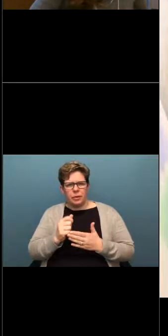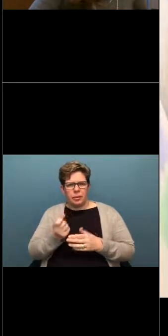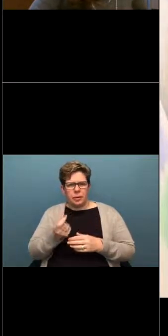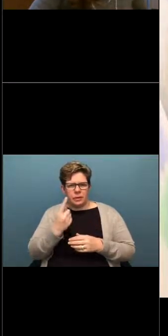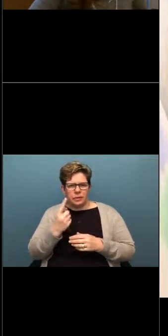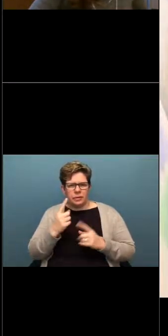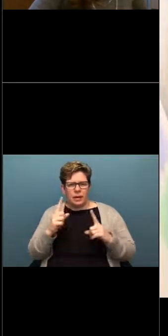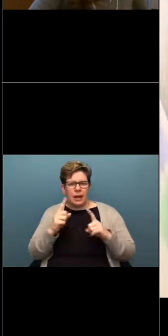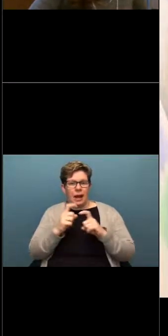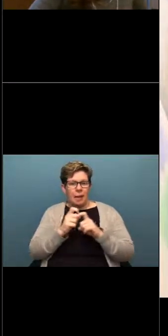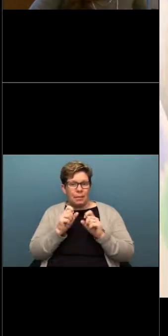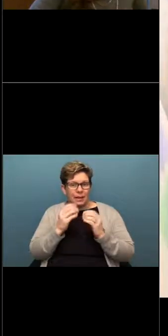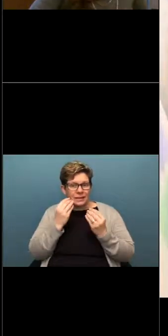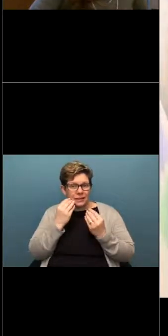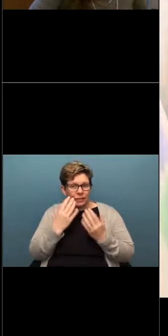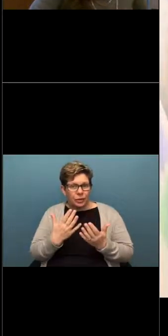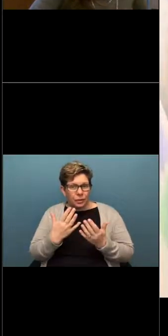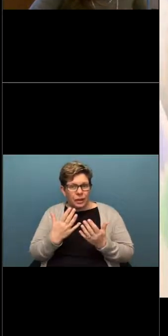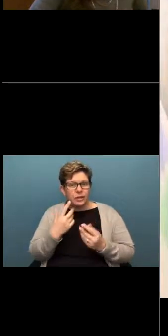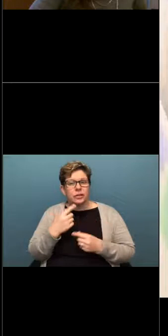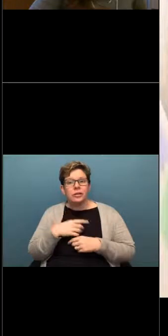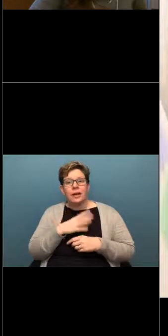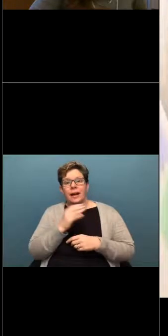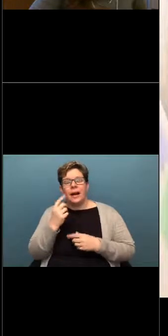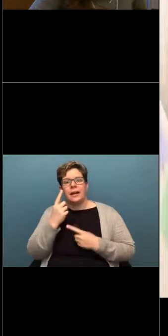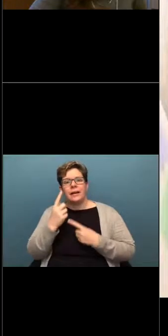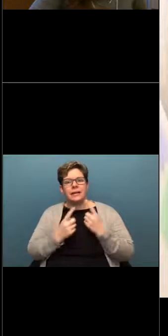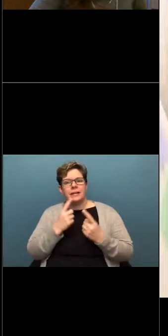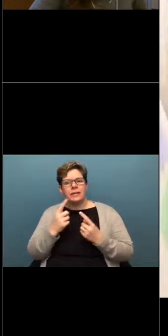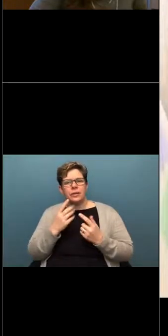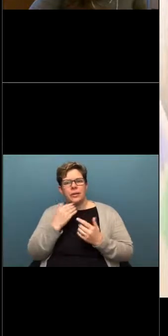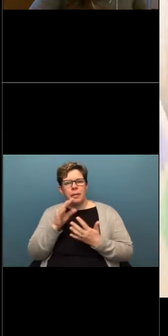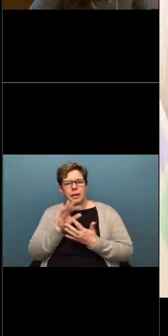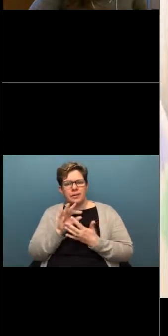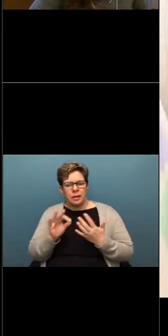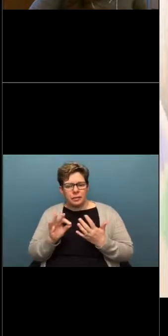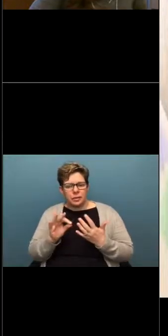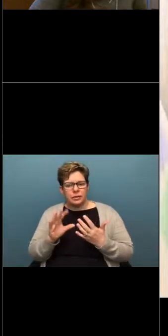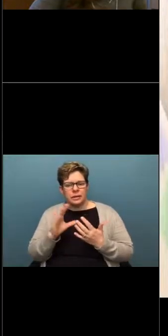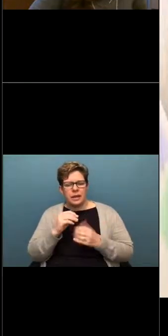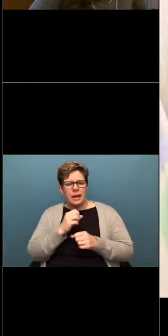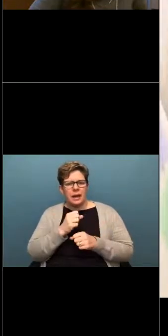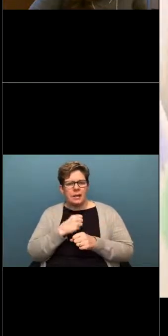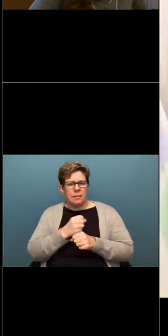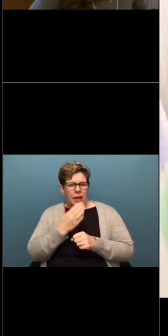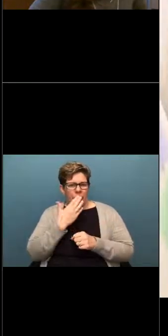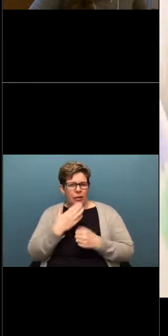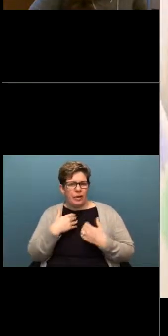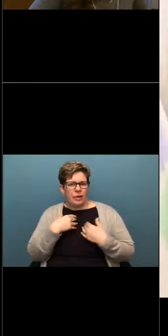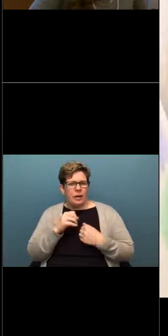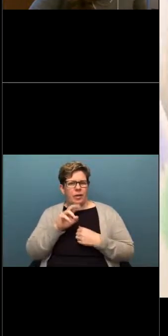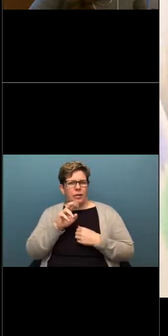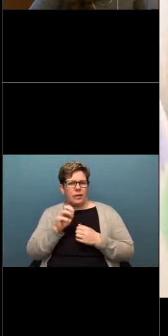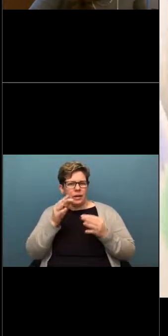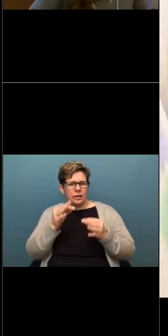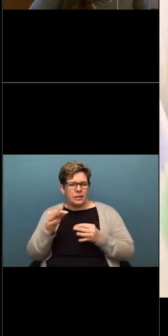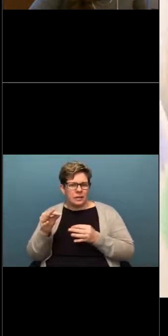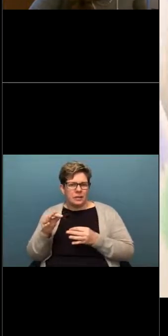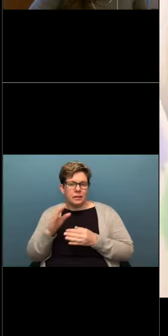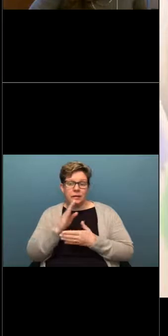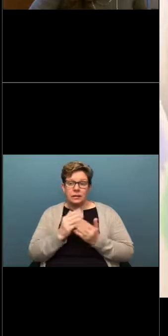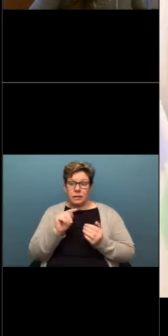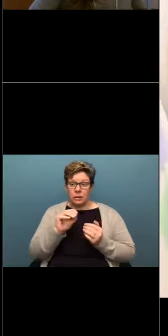complex information, consider and discuss options that you might have, and make good healthcare decisions. Some of those tools